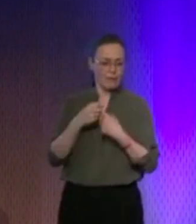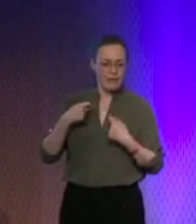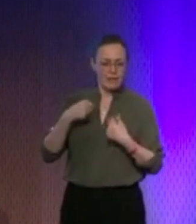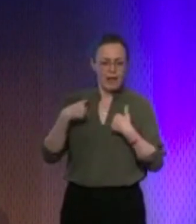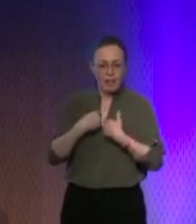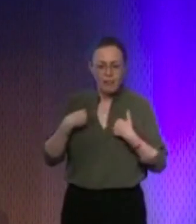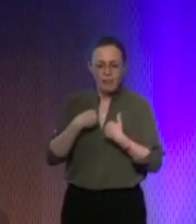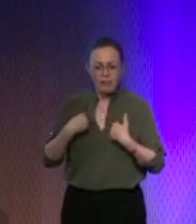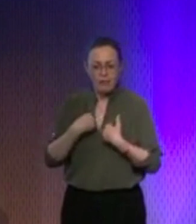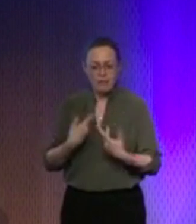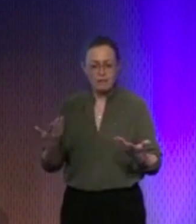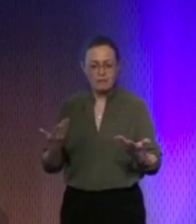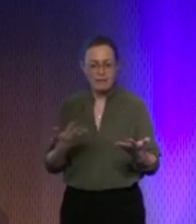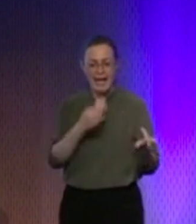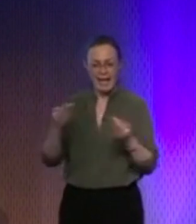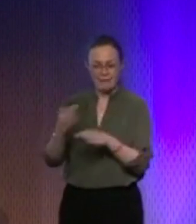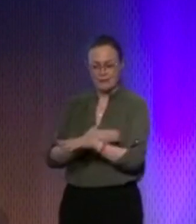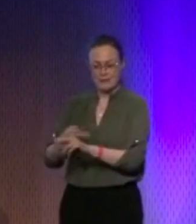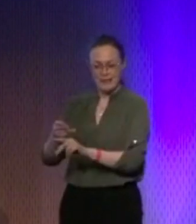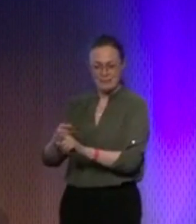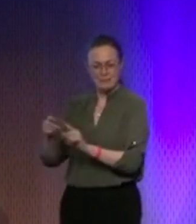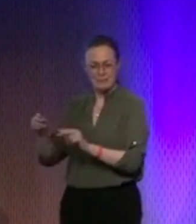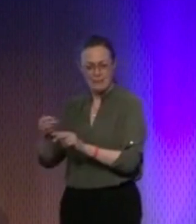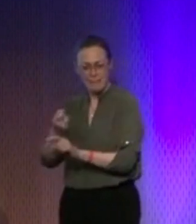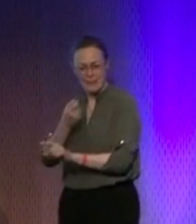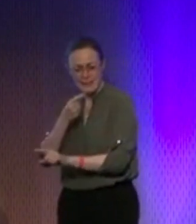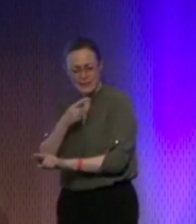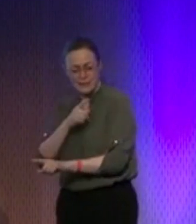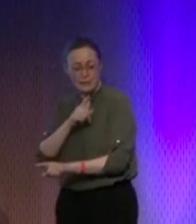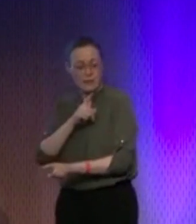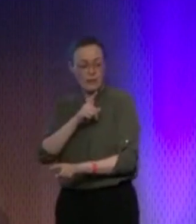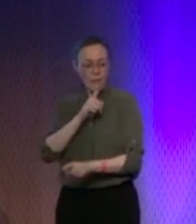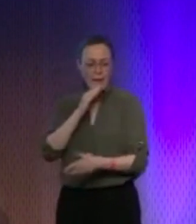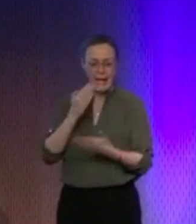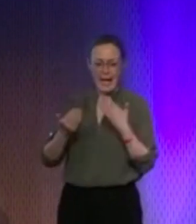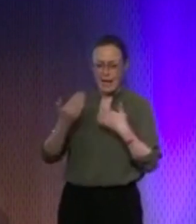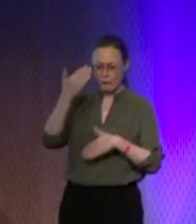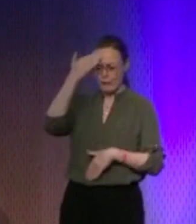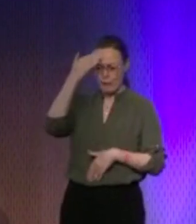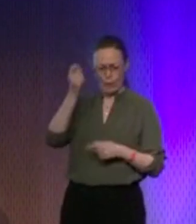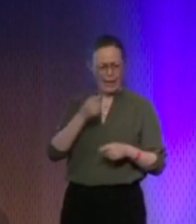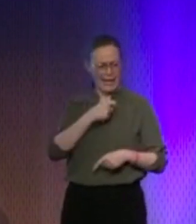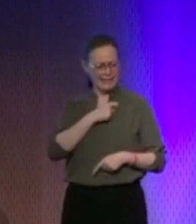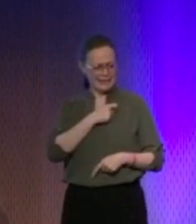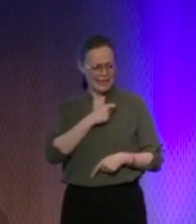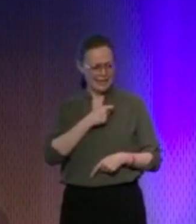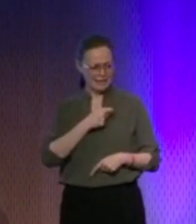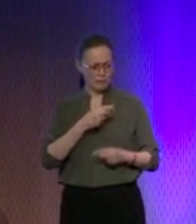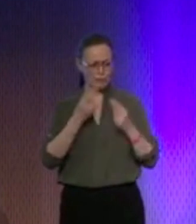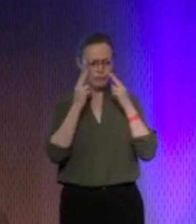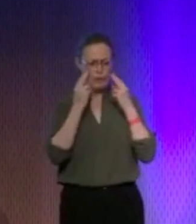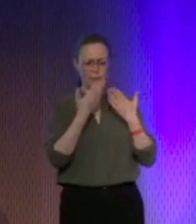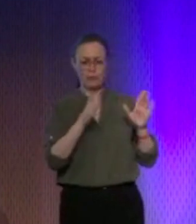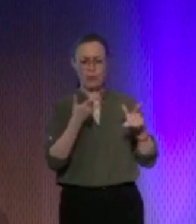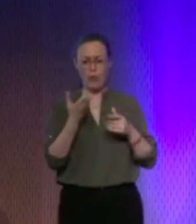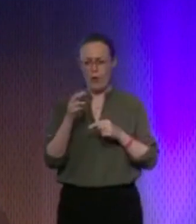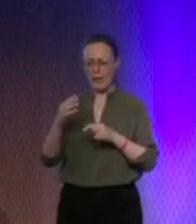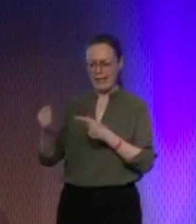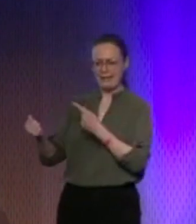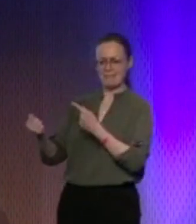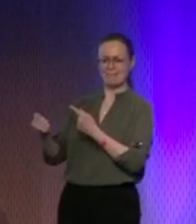significant after the exposure of medication. And how we're going to be able to tell that is really also taking a good history and